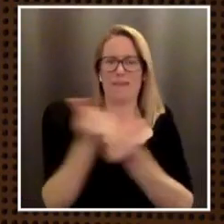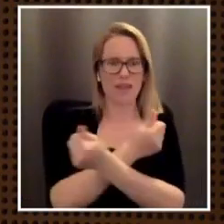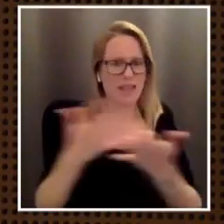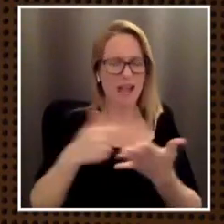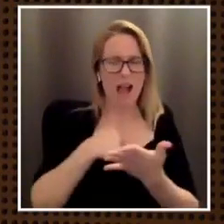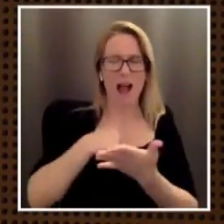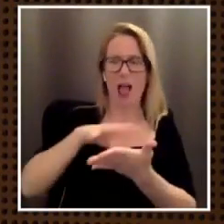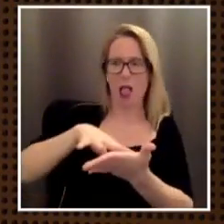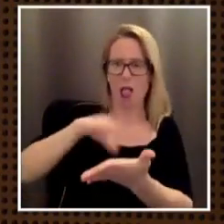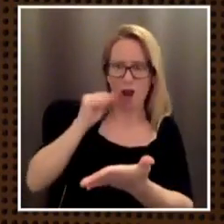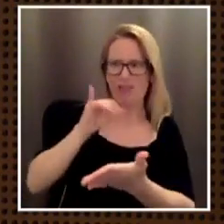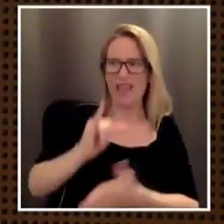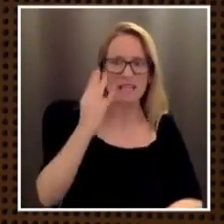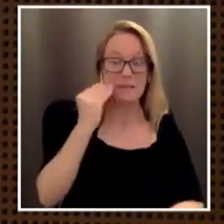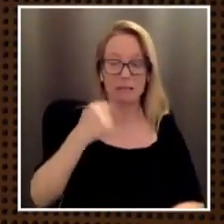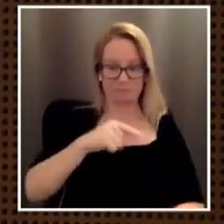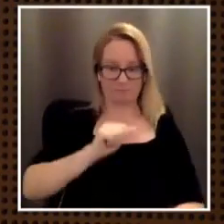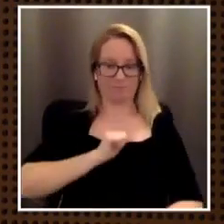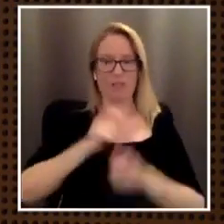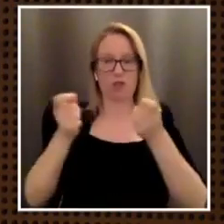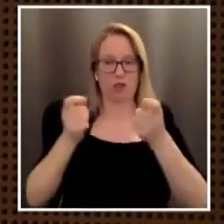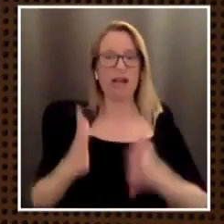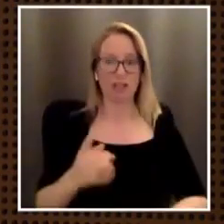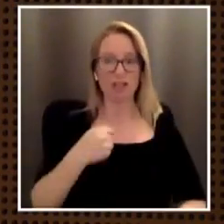learned there that I was a director.